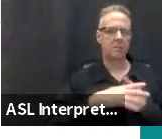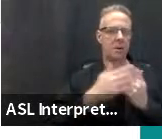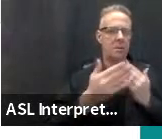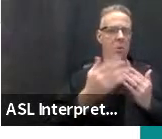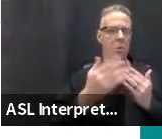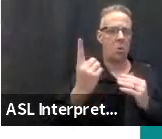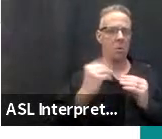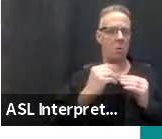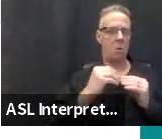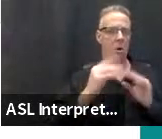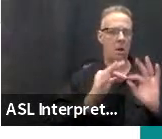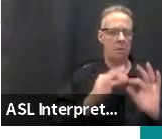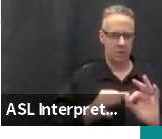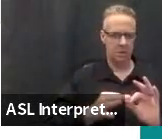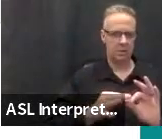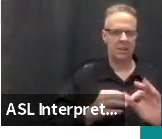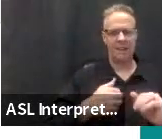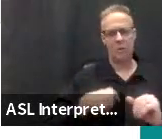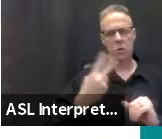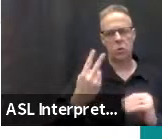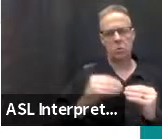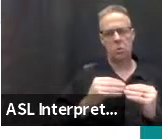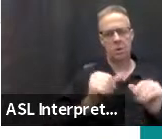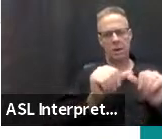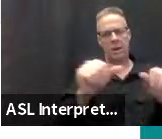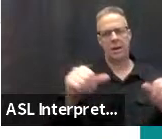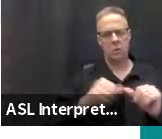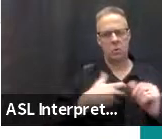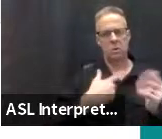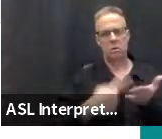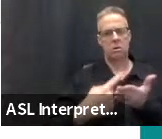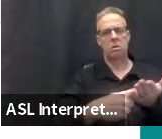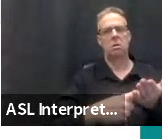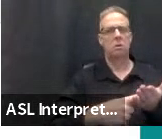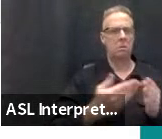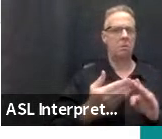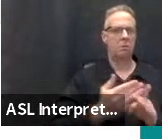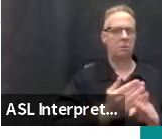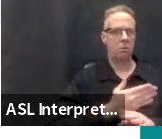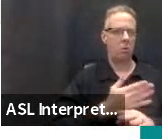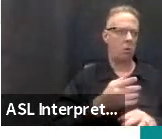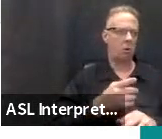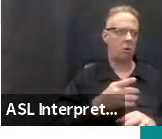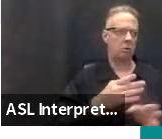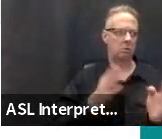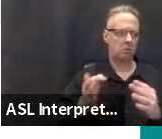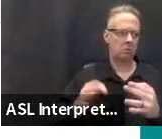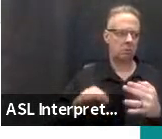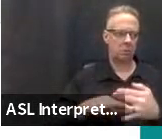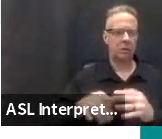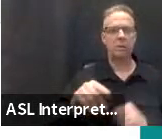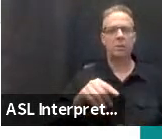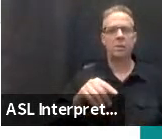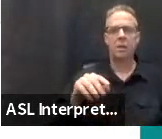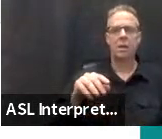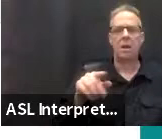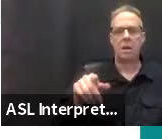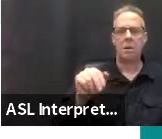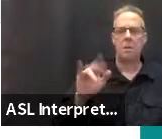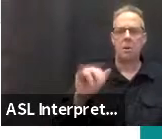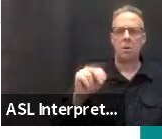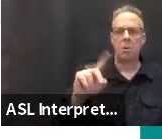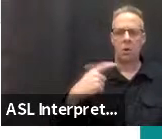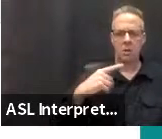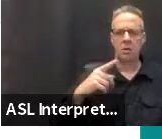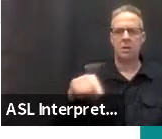maybe one more comment. And we have 2 more areas we want to talk about before the Mhm. break. Okay. Yeah, and Marion's question did